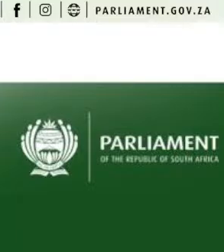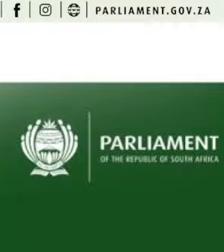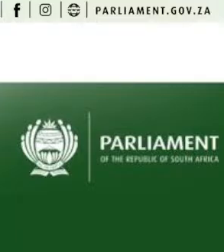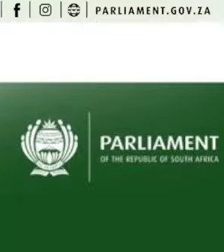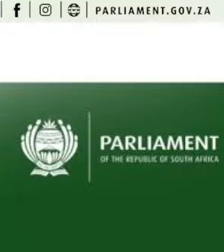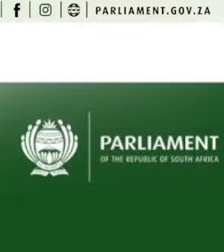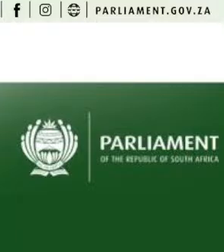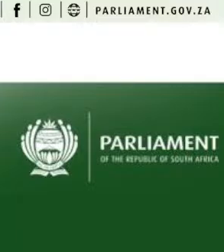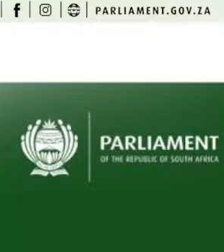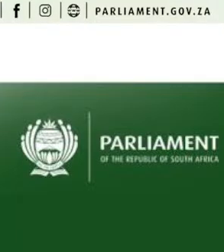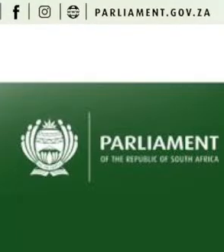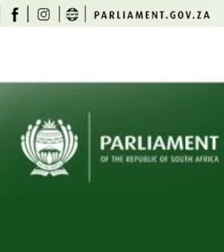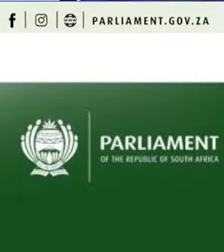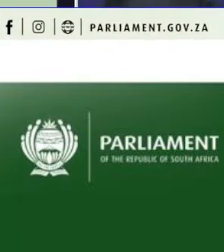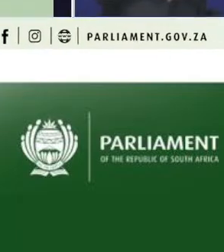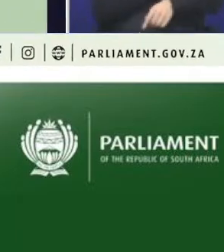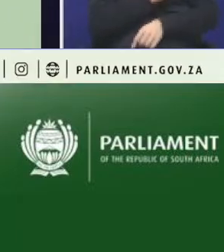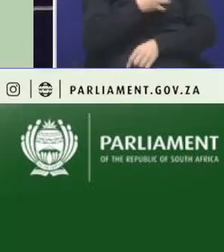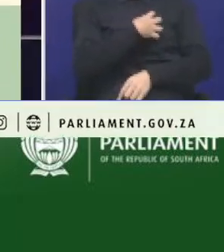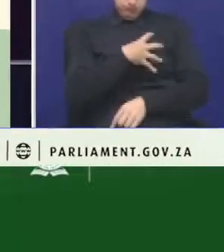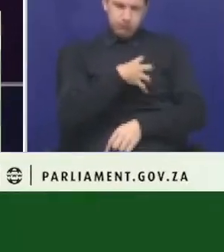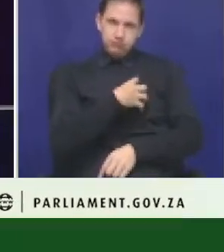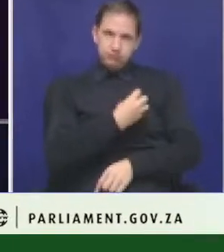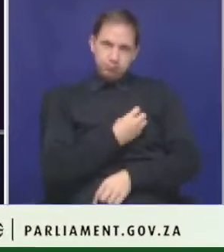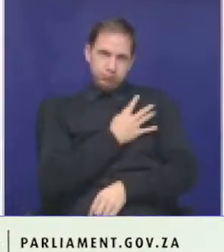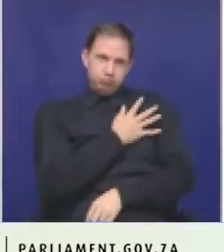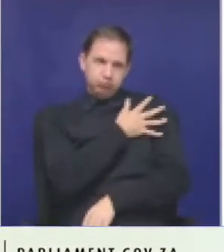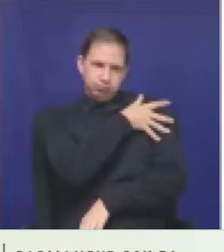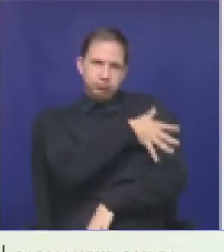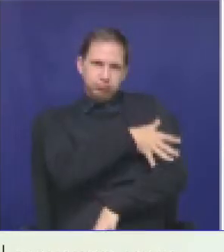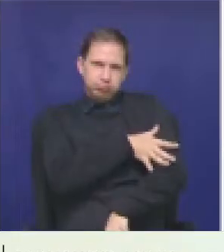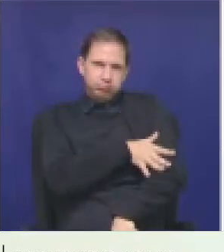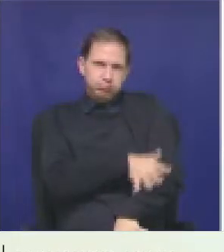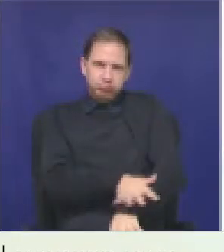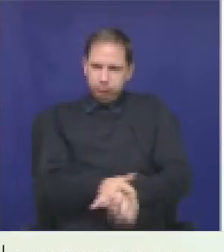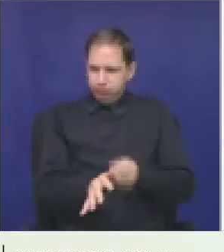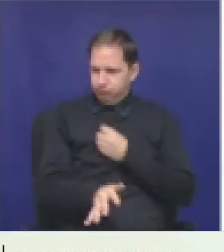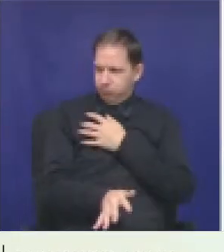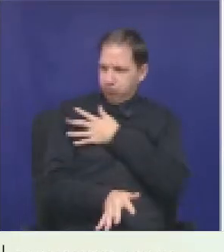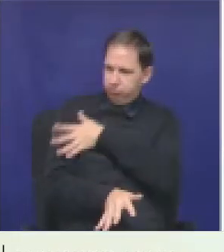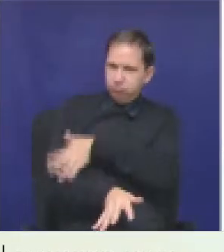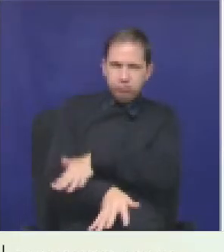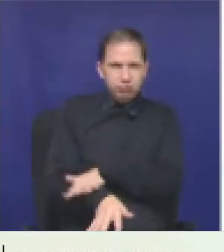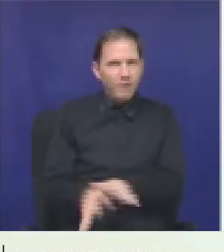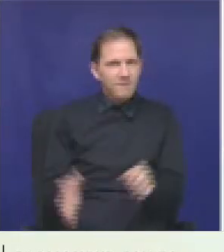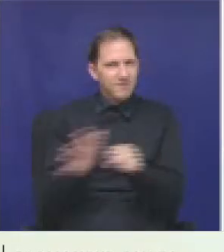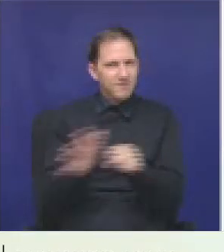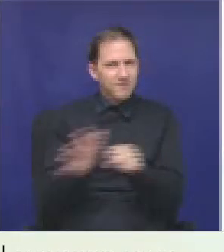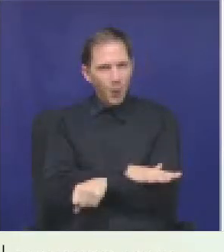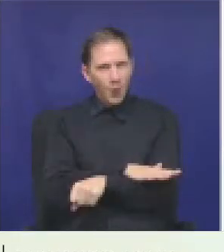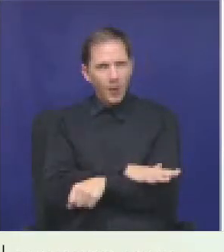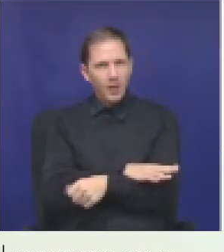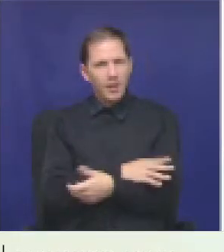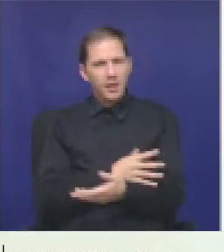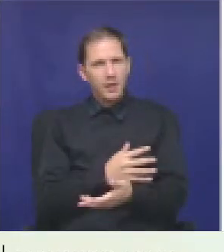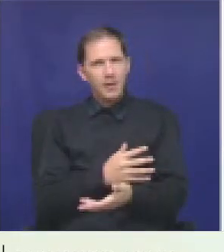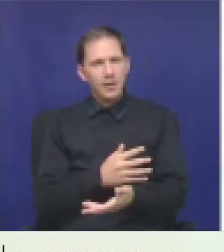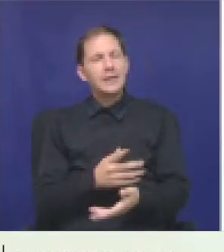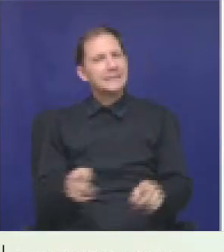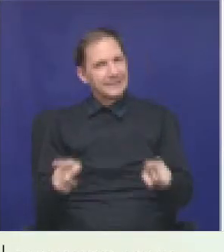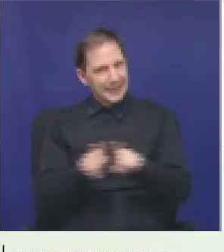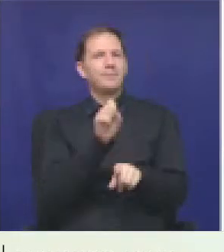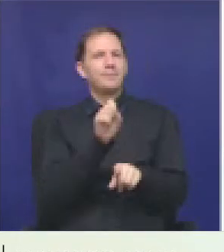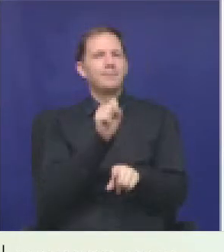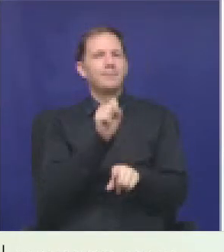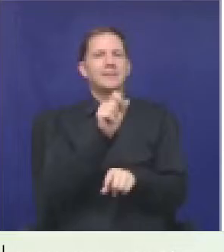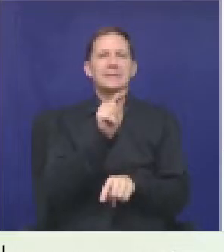If any of us have any human decency, we should listen to what